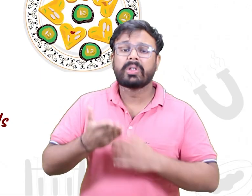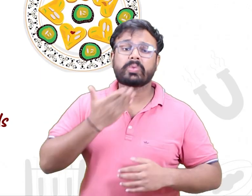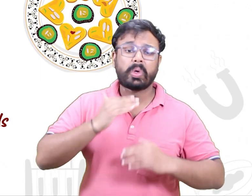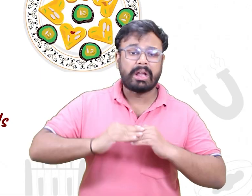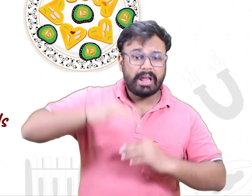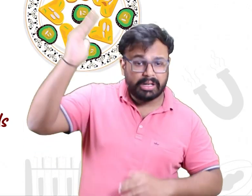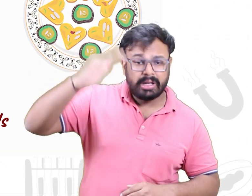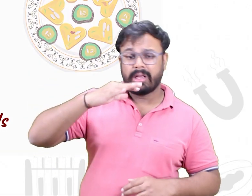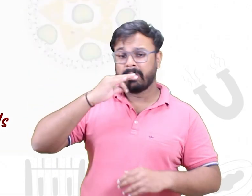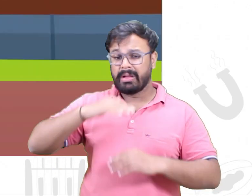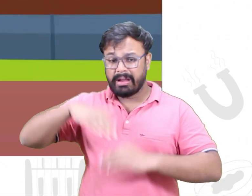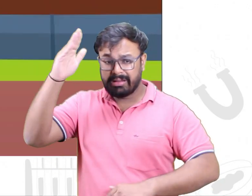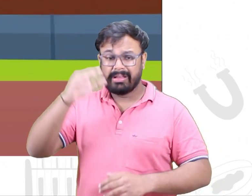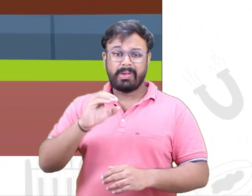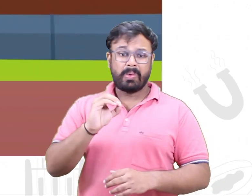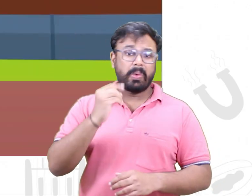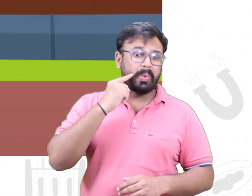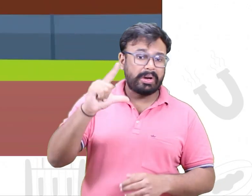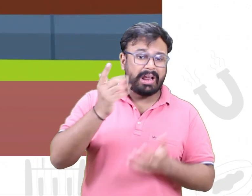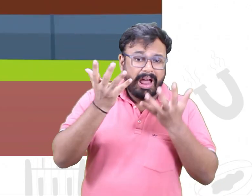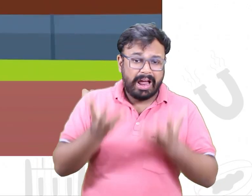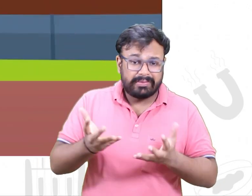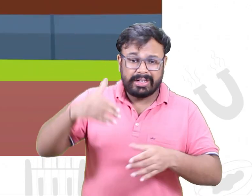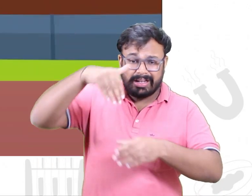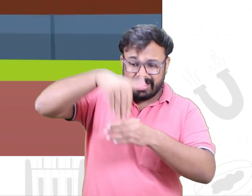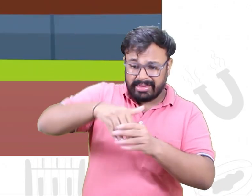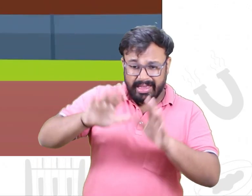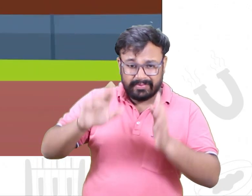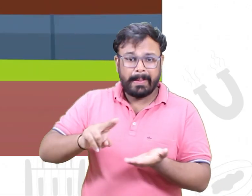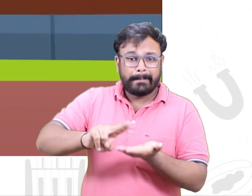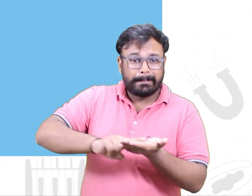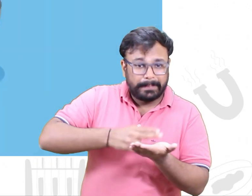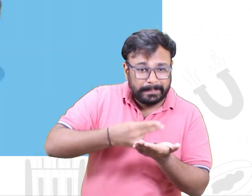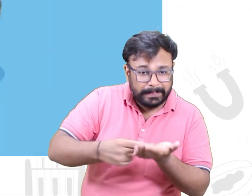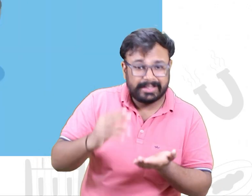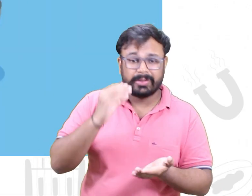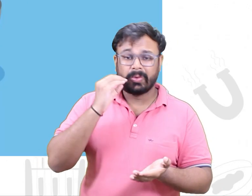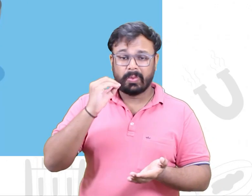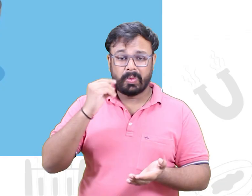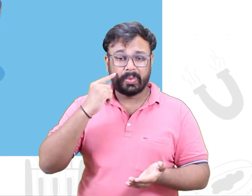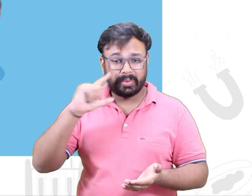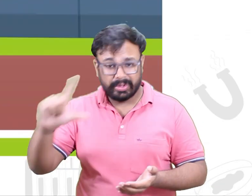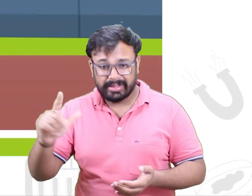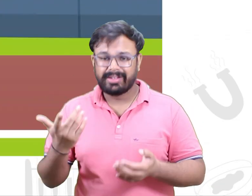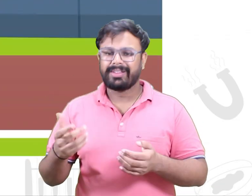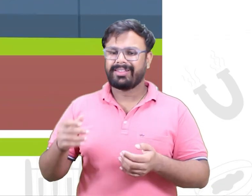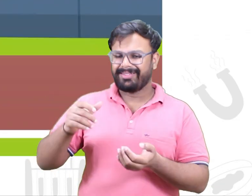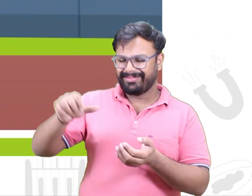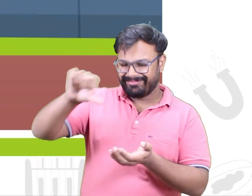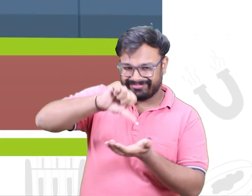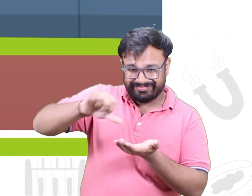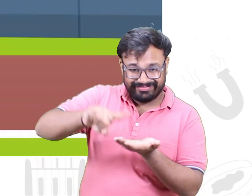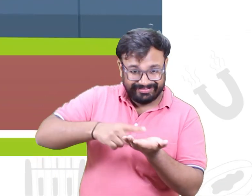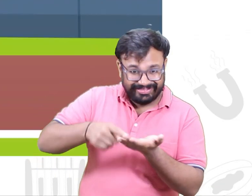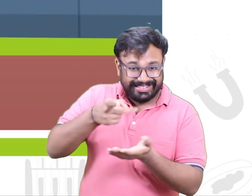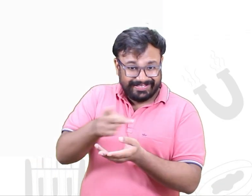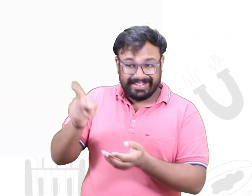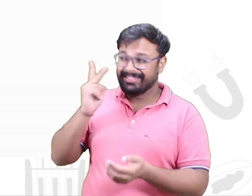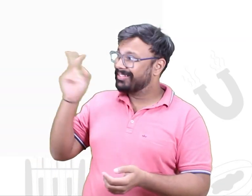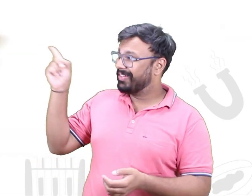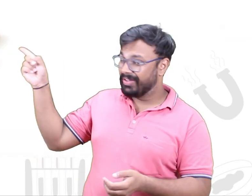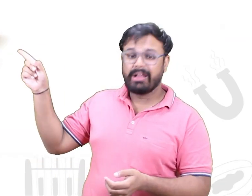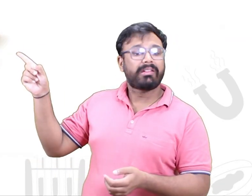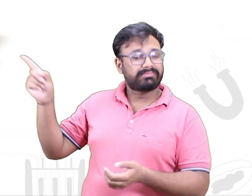of fats, salt or sugar. High fat food items are the ones that are deep fried or the ones that have a lot